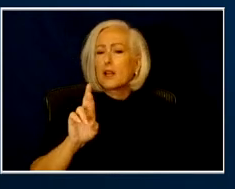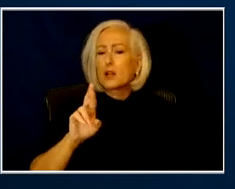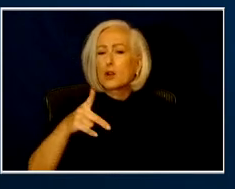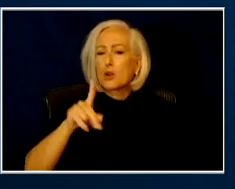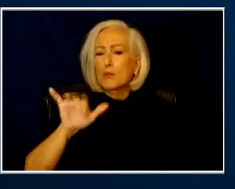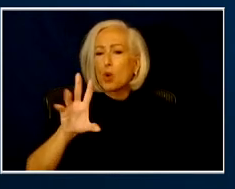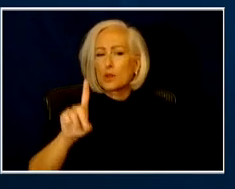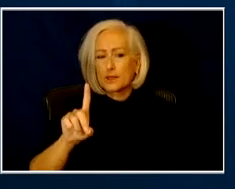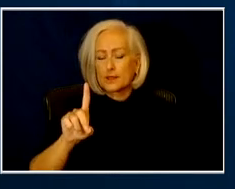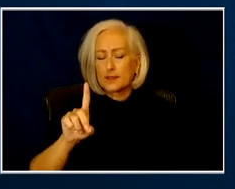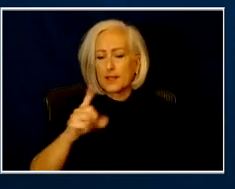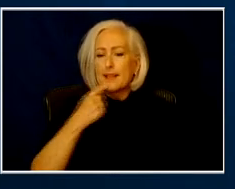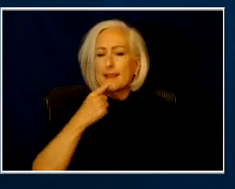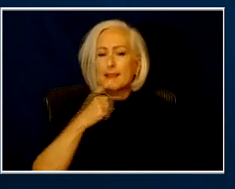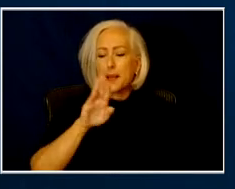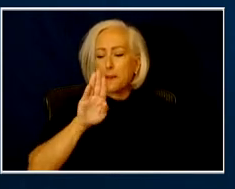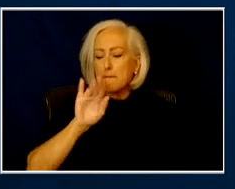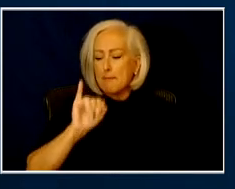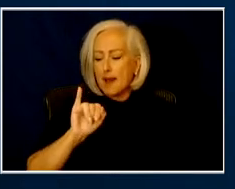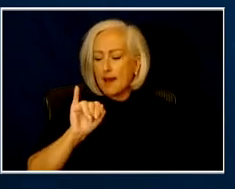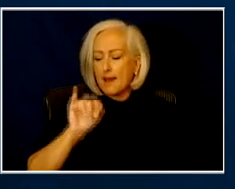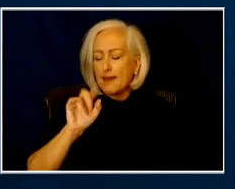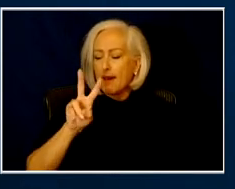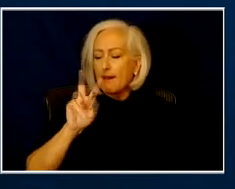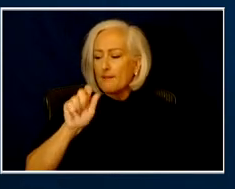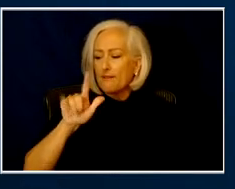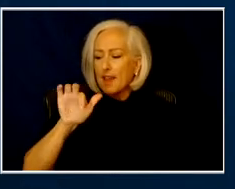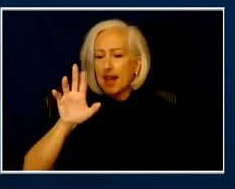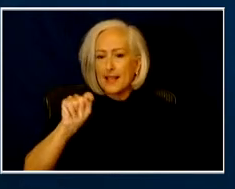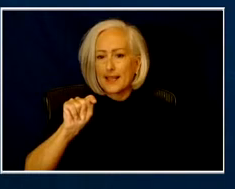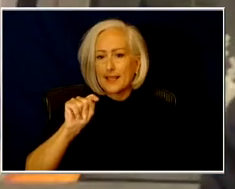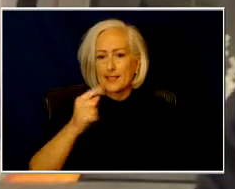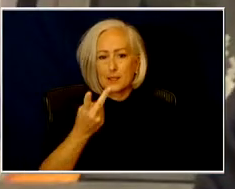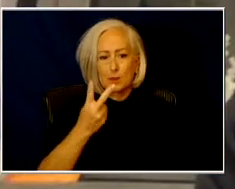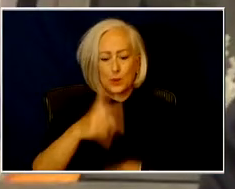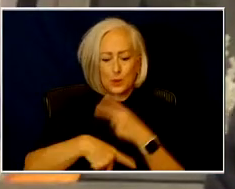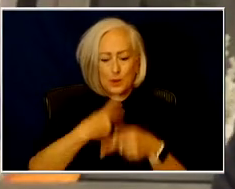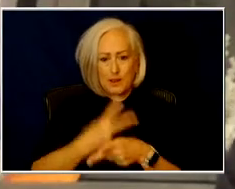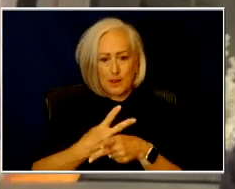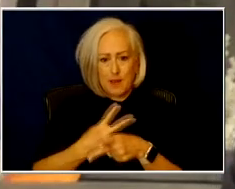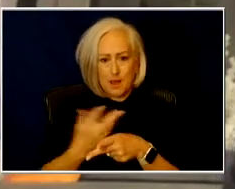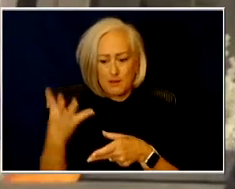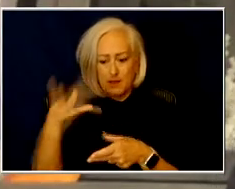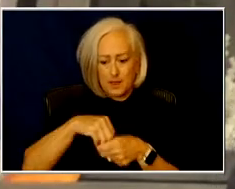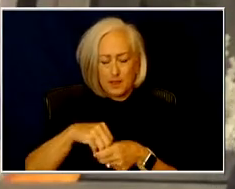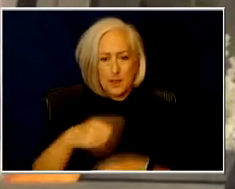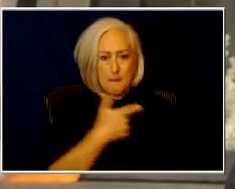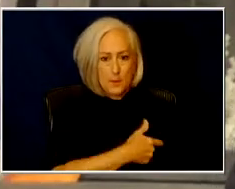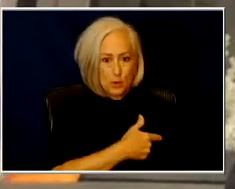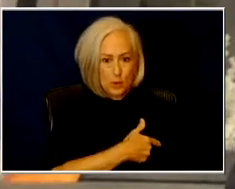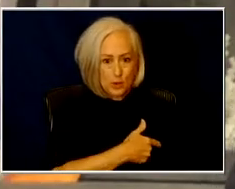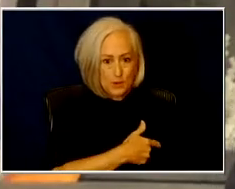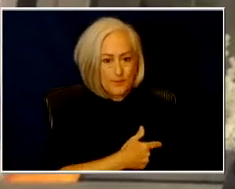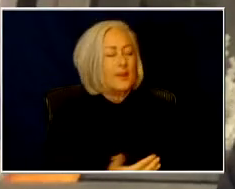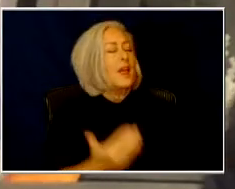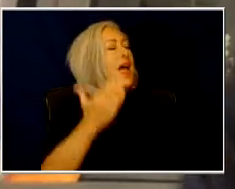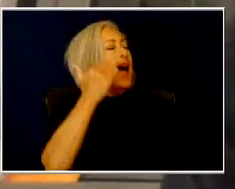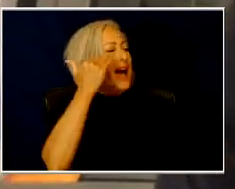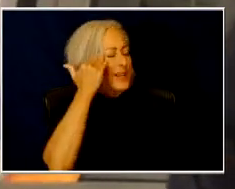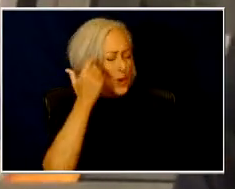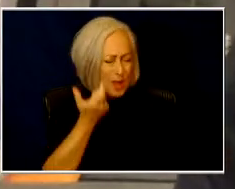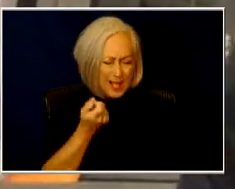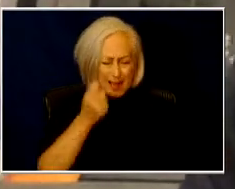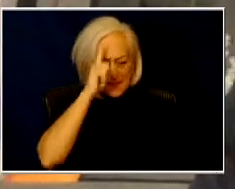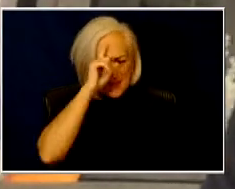booster and we touched on it just briefly here before you got back on yeah that that's a little confusing to people in some